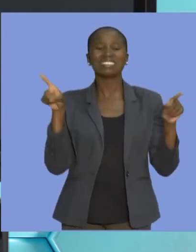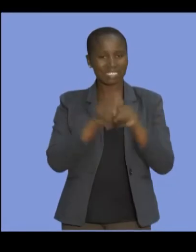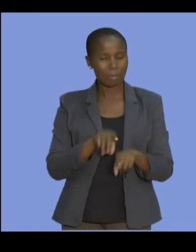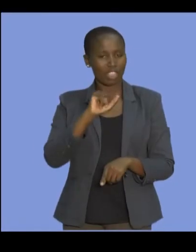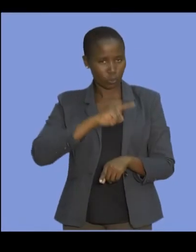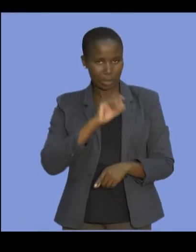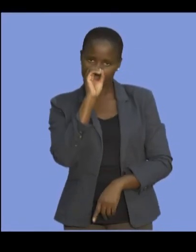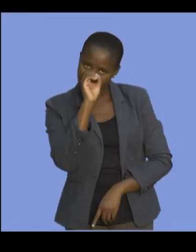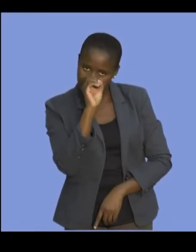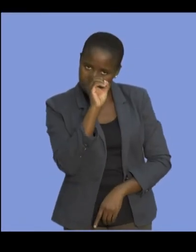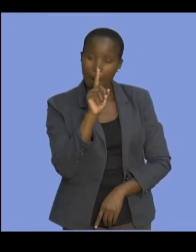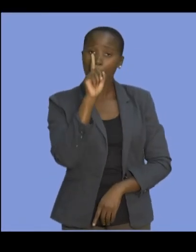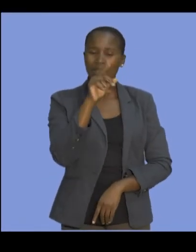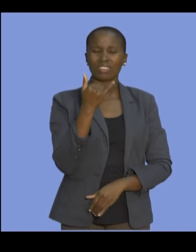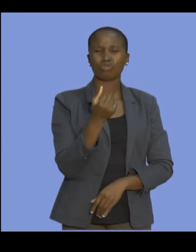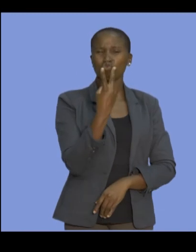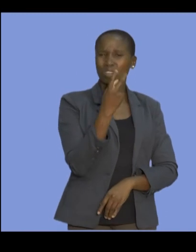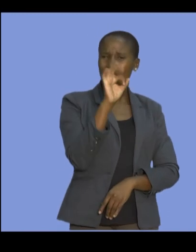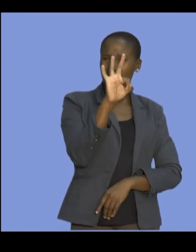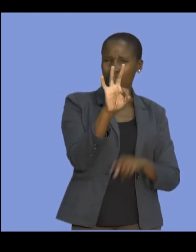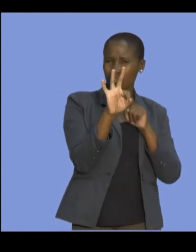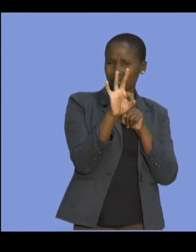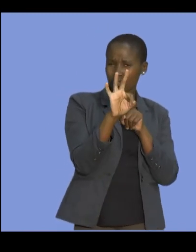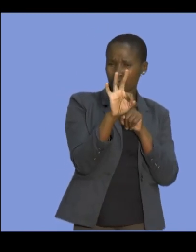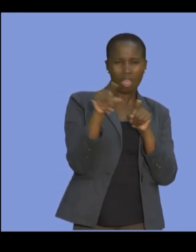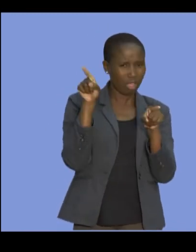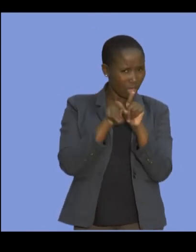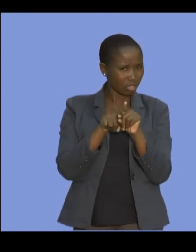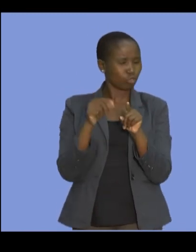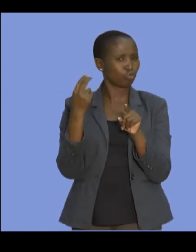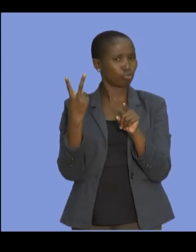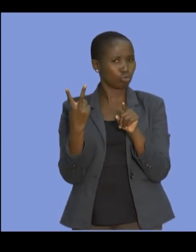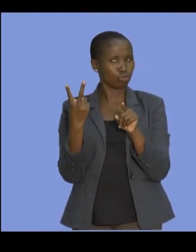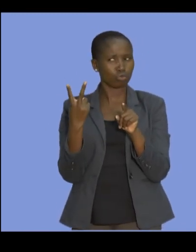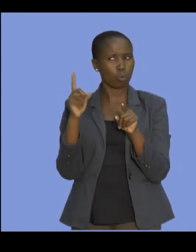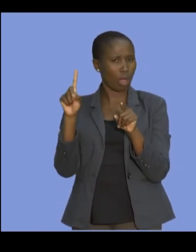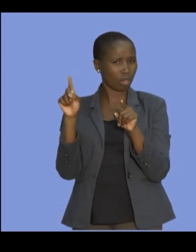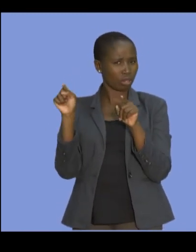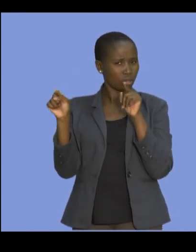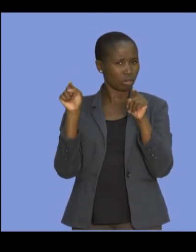about 23 and the average